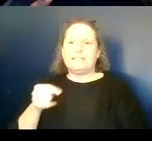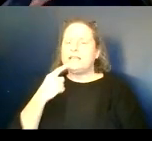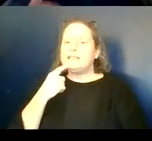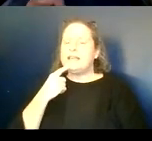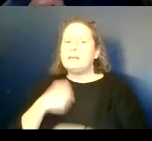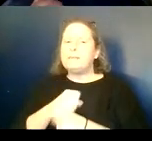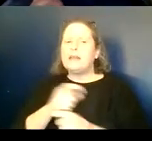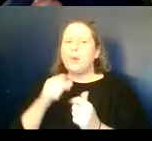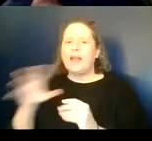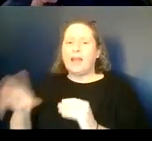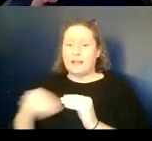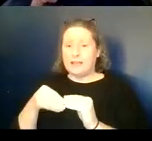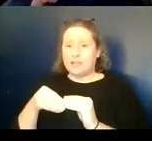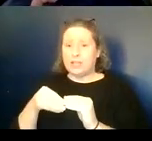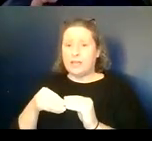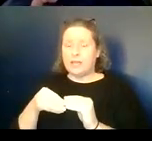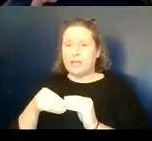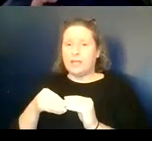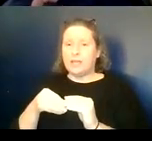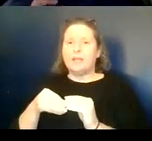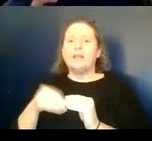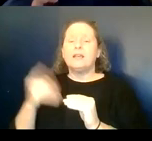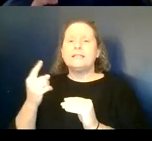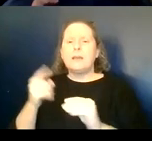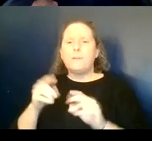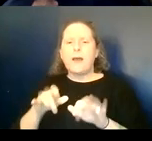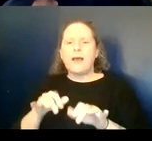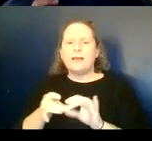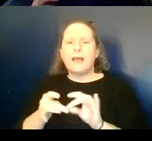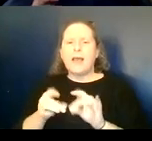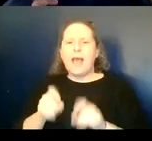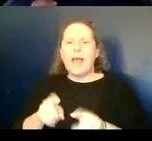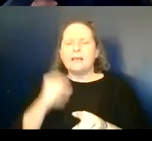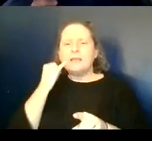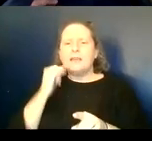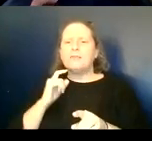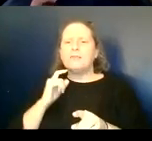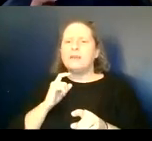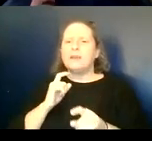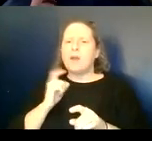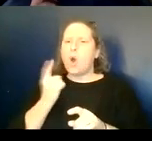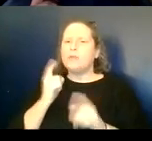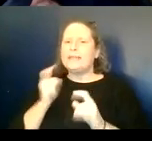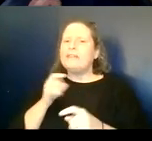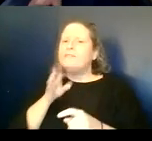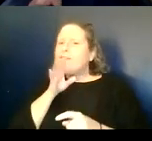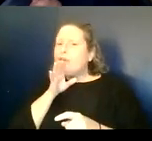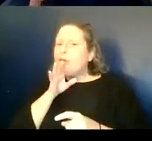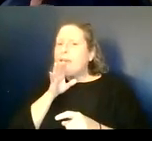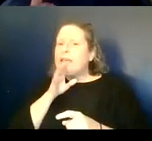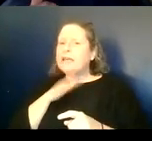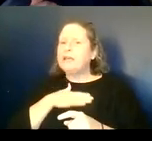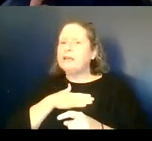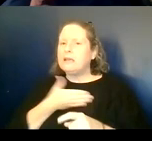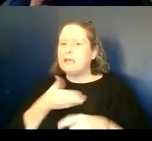addition, somebody asked if consent could be only given verbally. No,